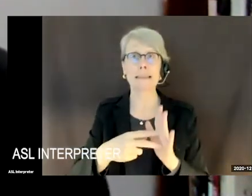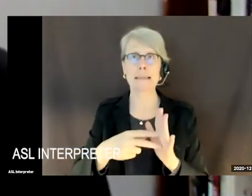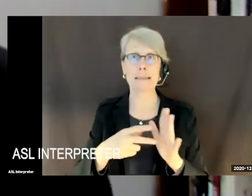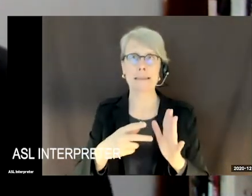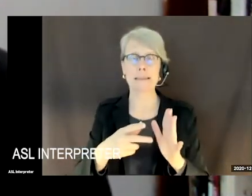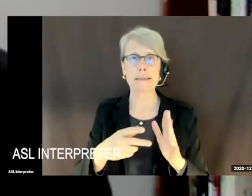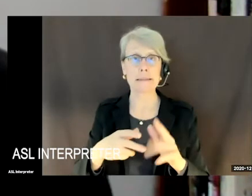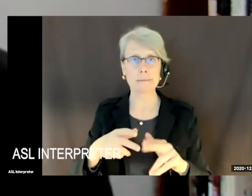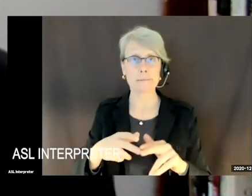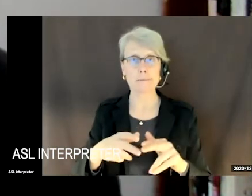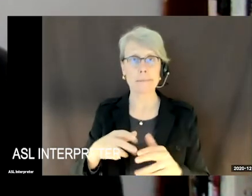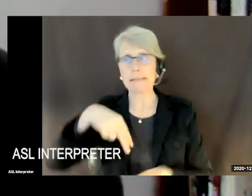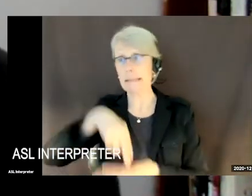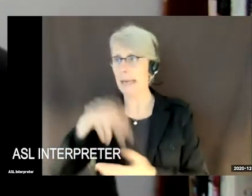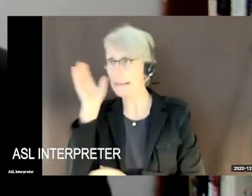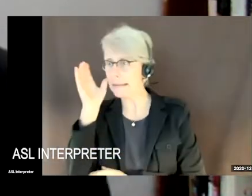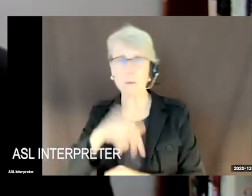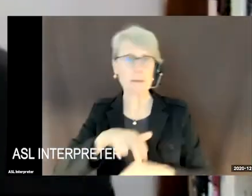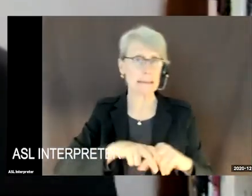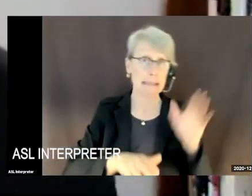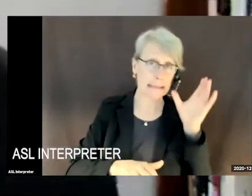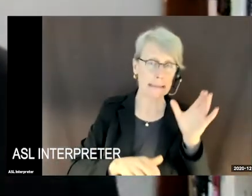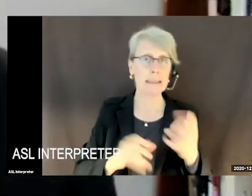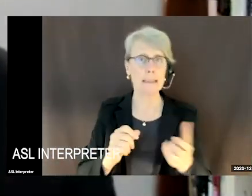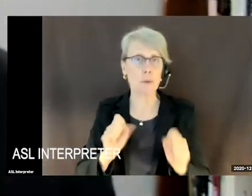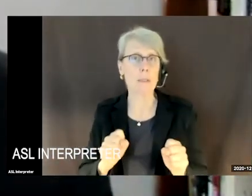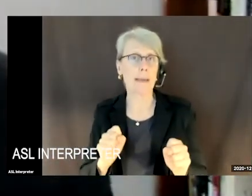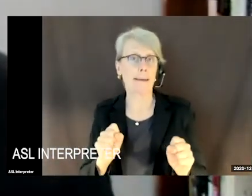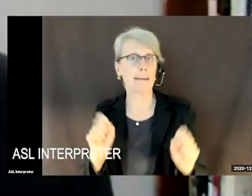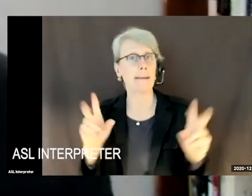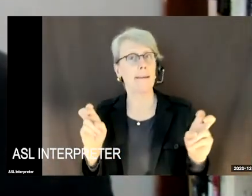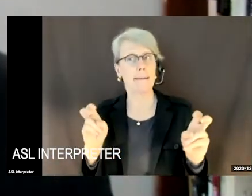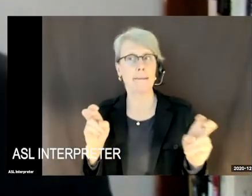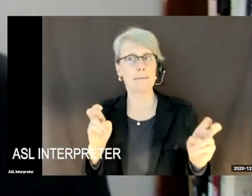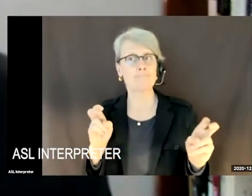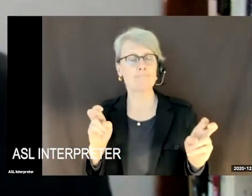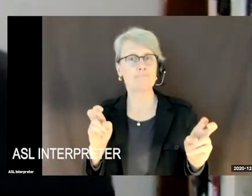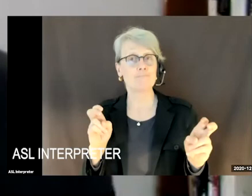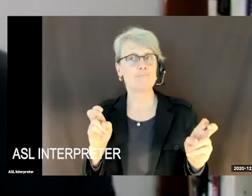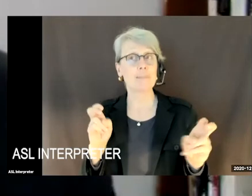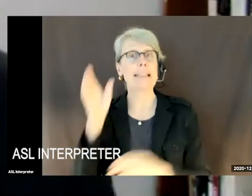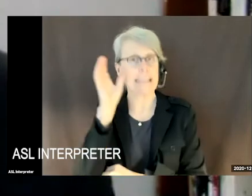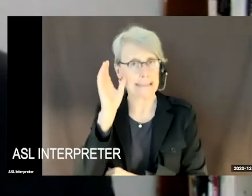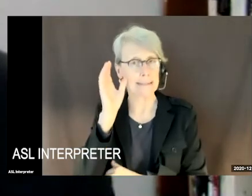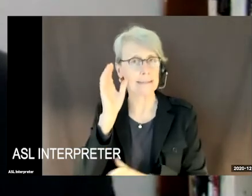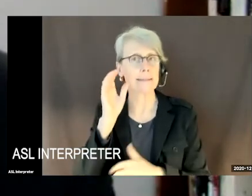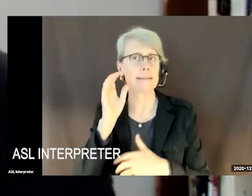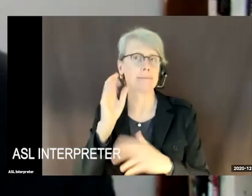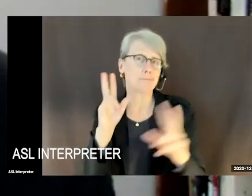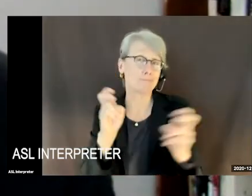walk. I mean, it can be sitting next to each other. I'm not trying to discriminate against people that aren't mobile, but the